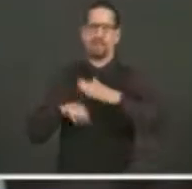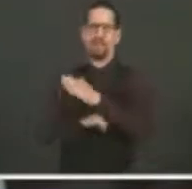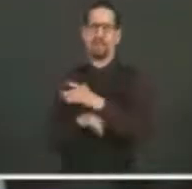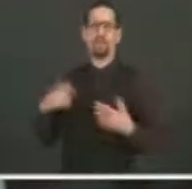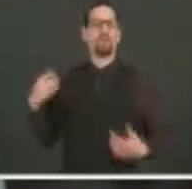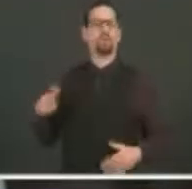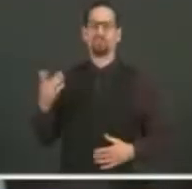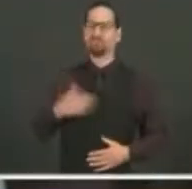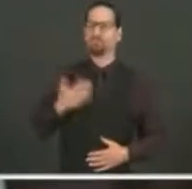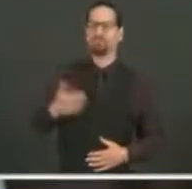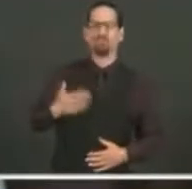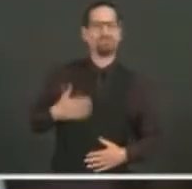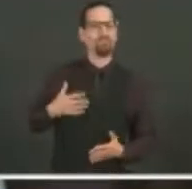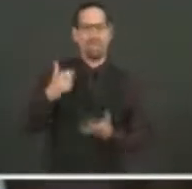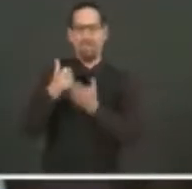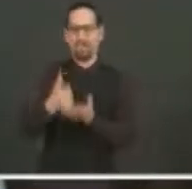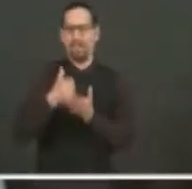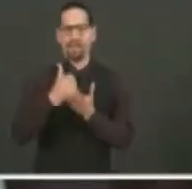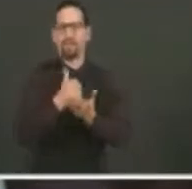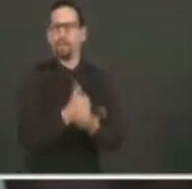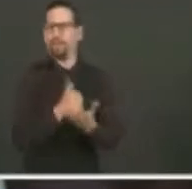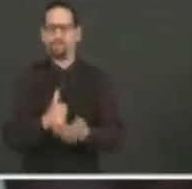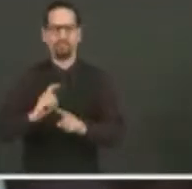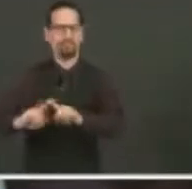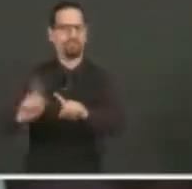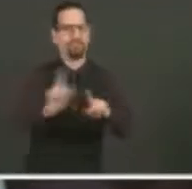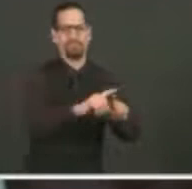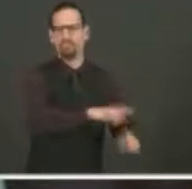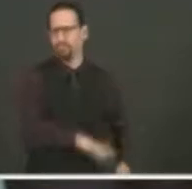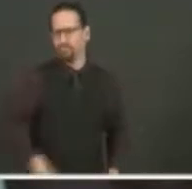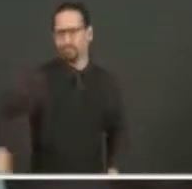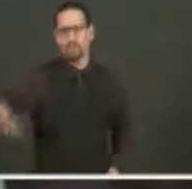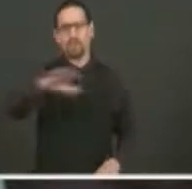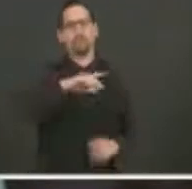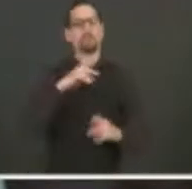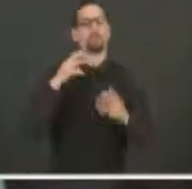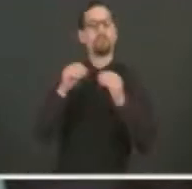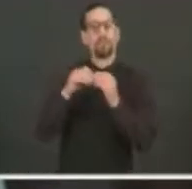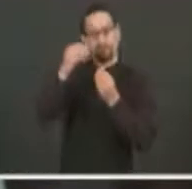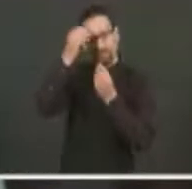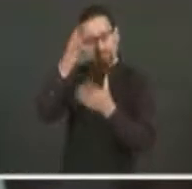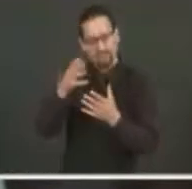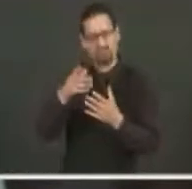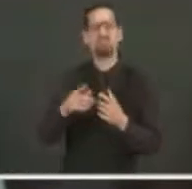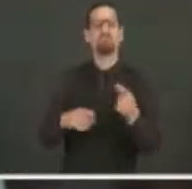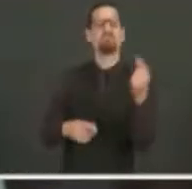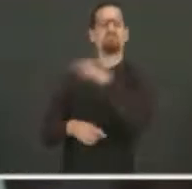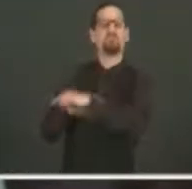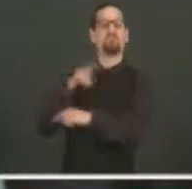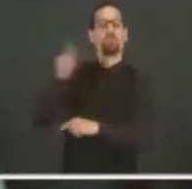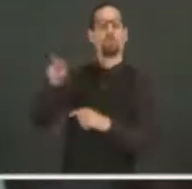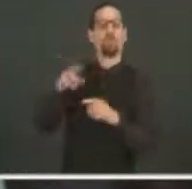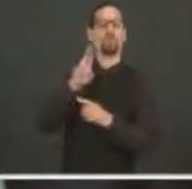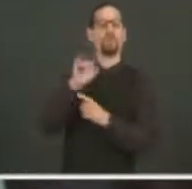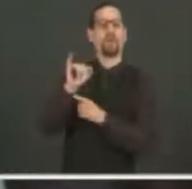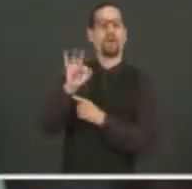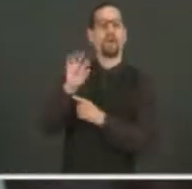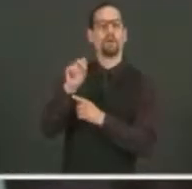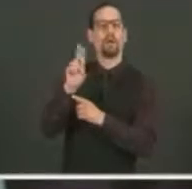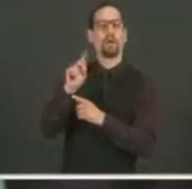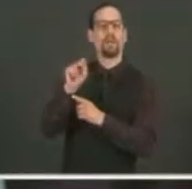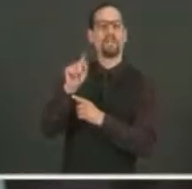you, thank you. More information is available at the Rhode Island Foundation website. So those are for